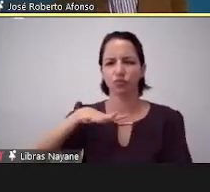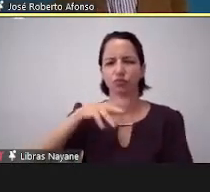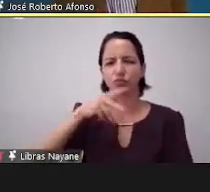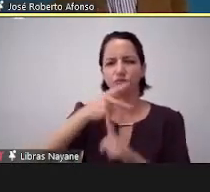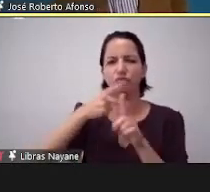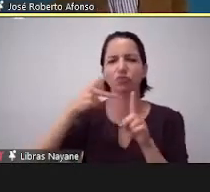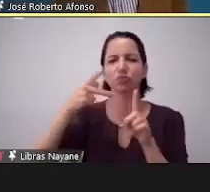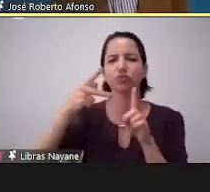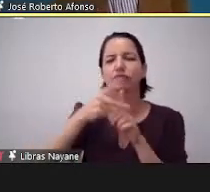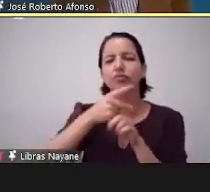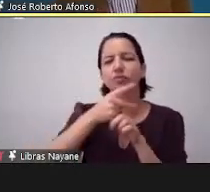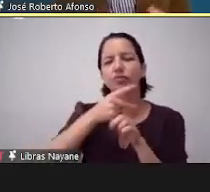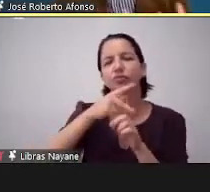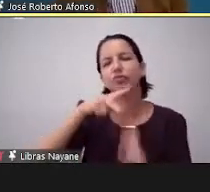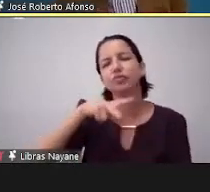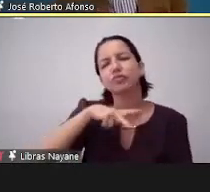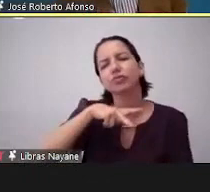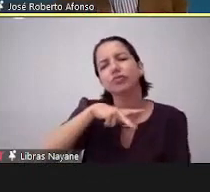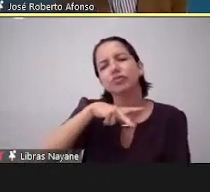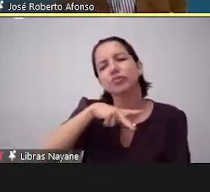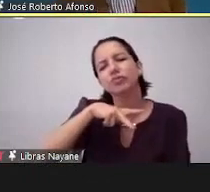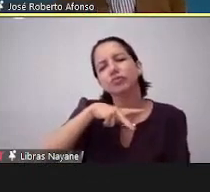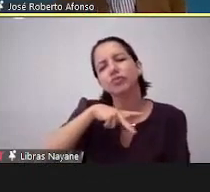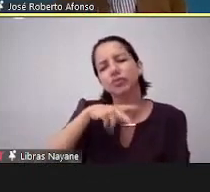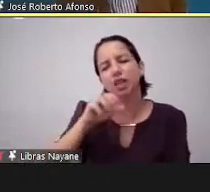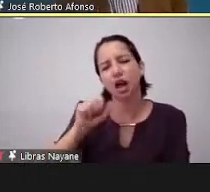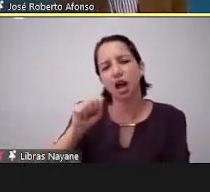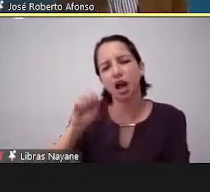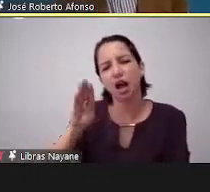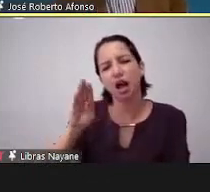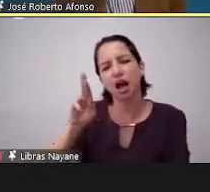So in particular, we already